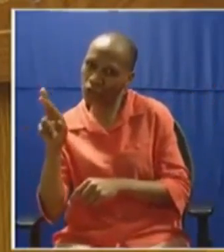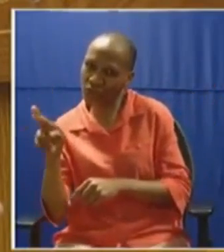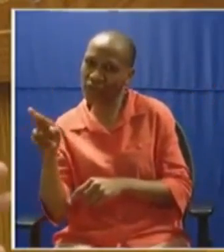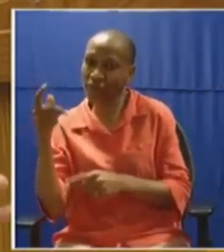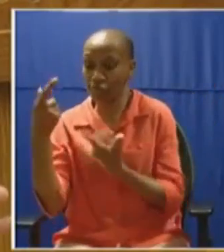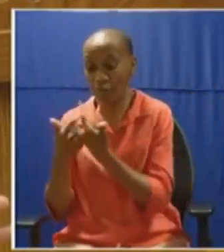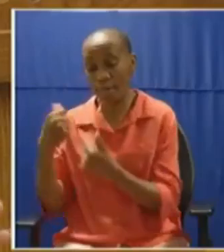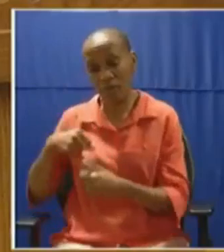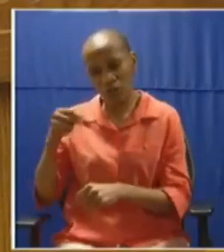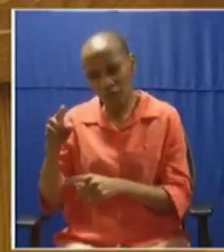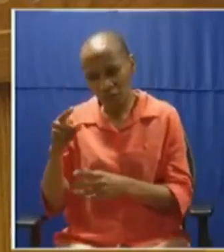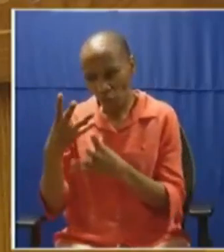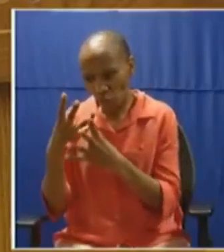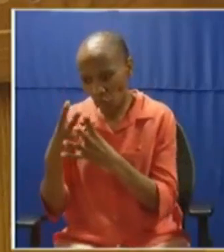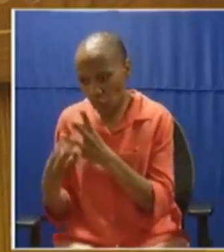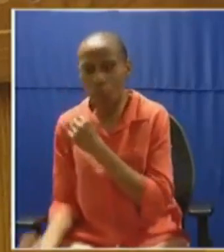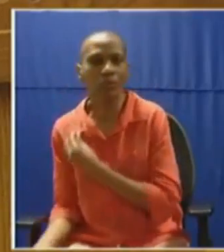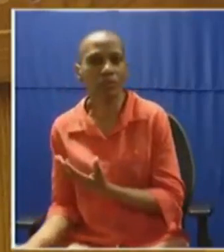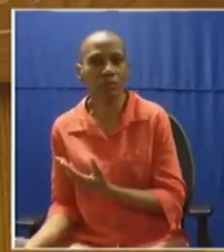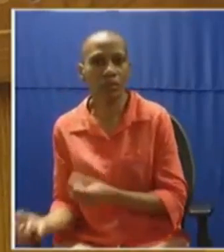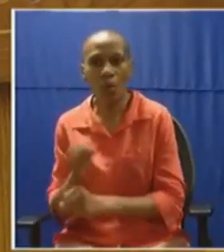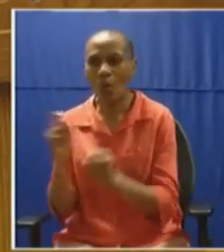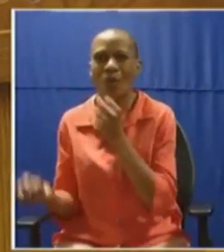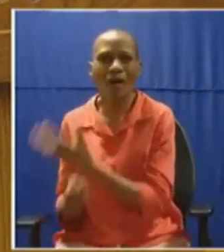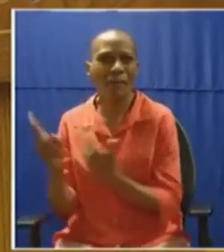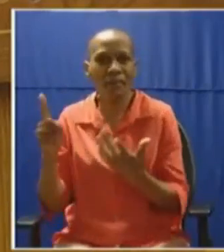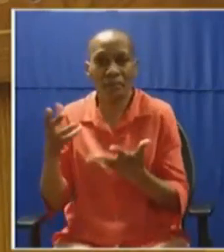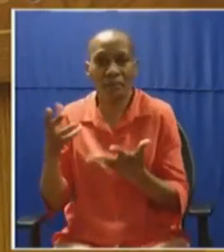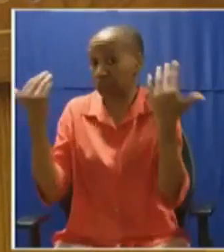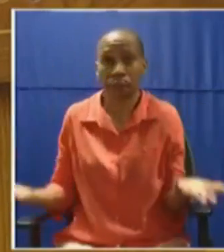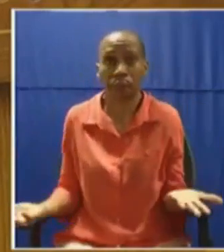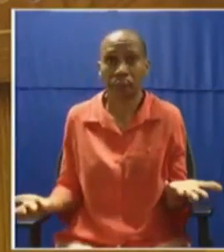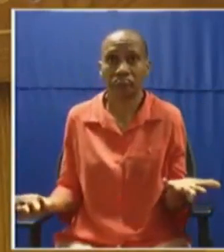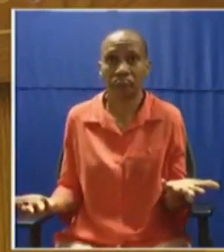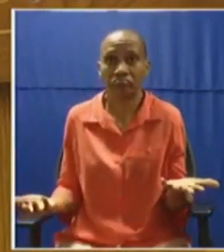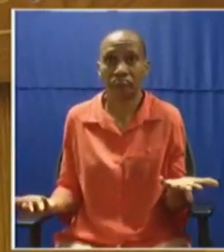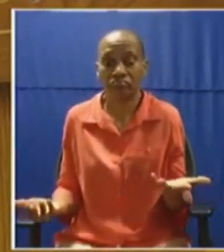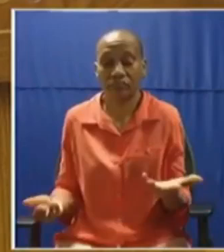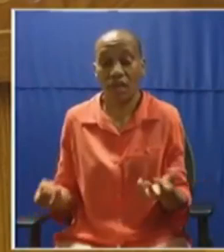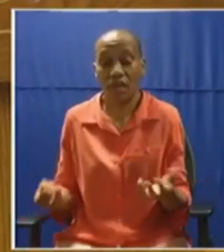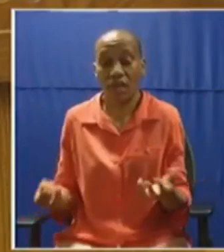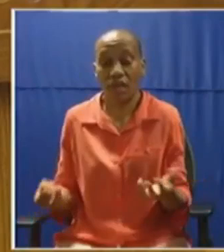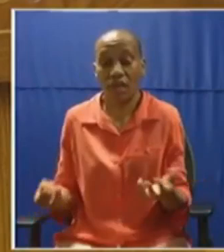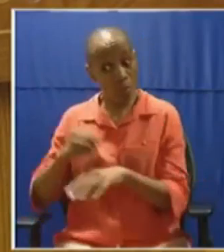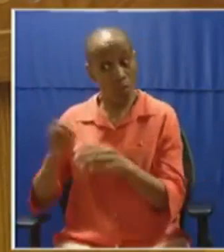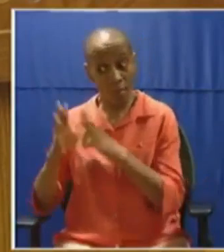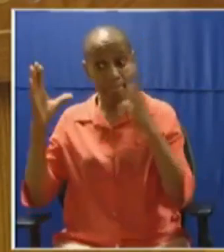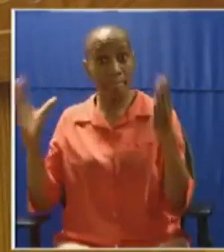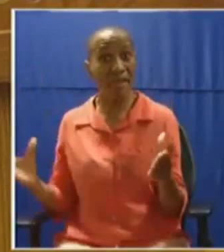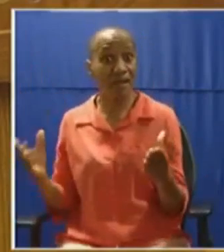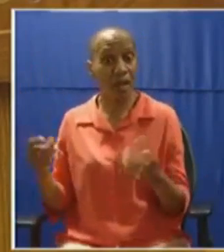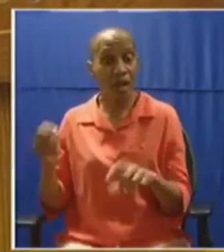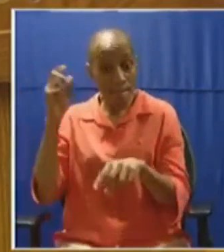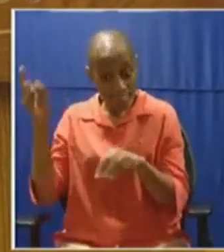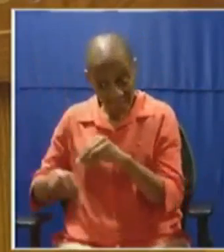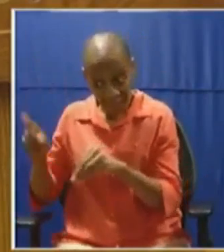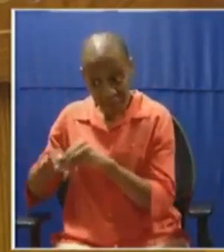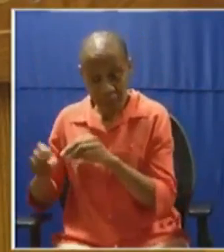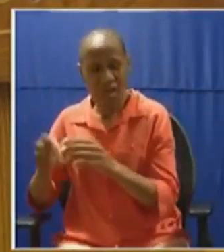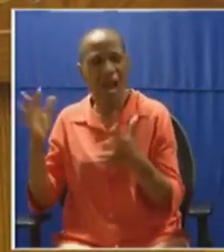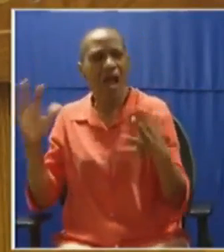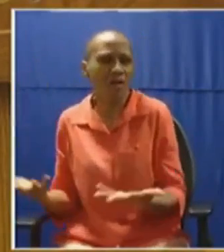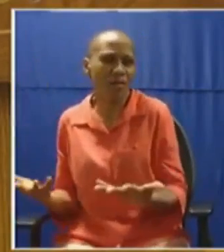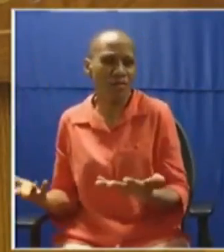funds disappear, never to be seen again. The consequences of this heist have been dire. The curator